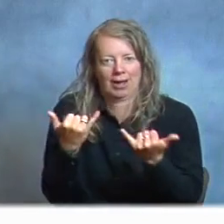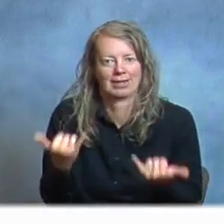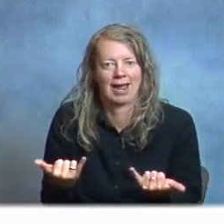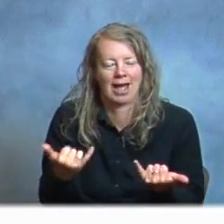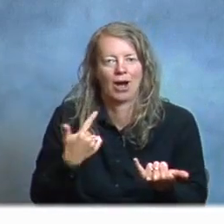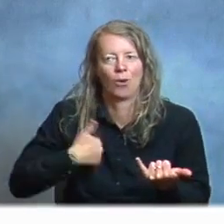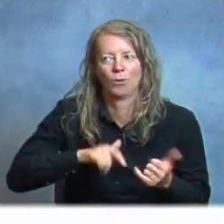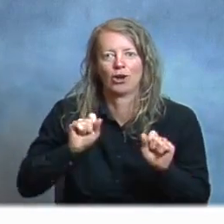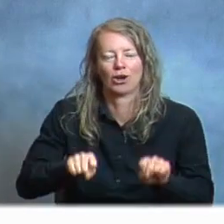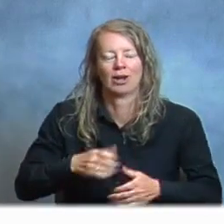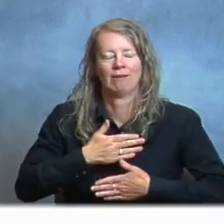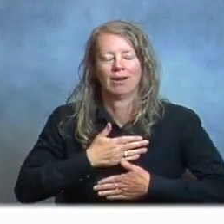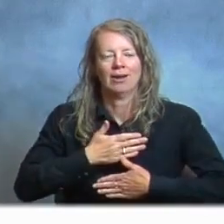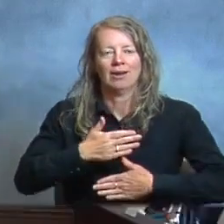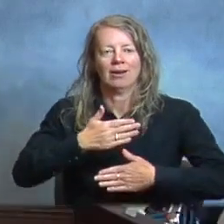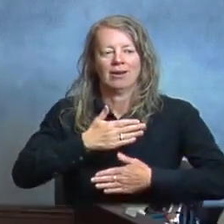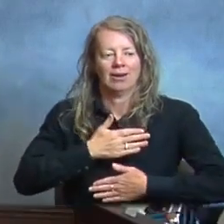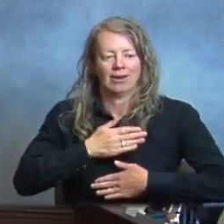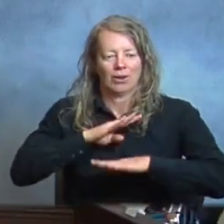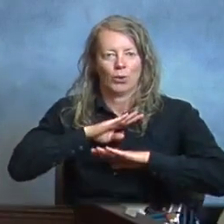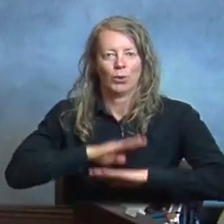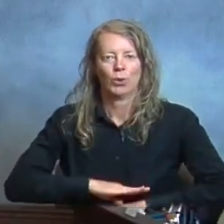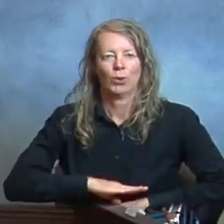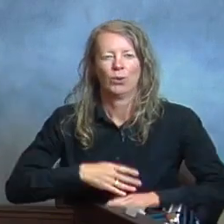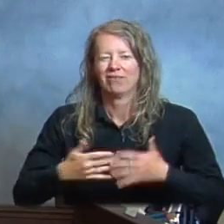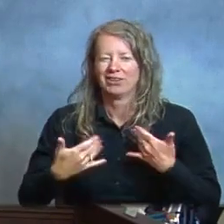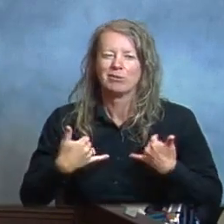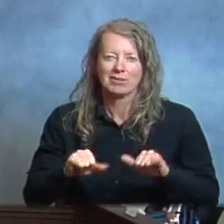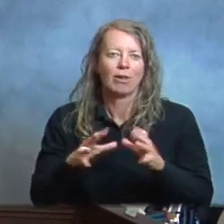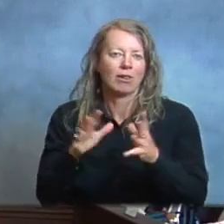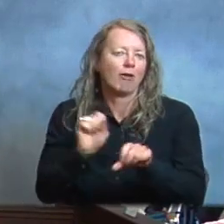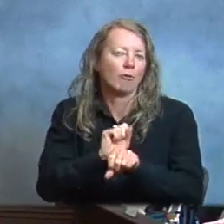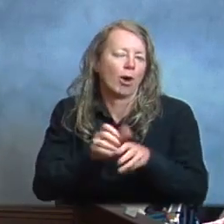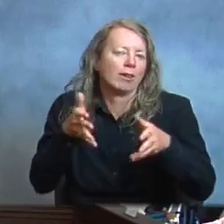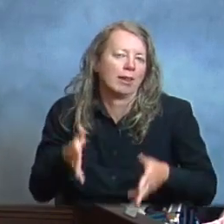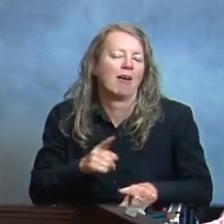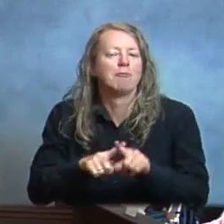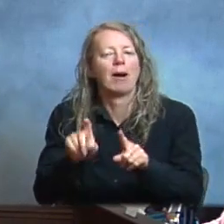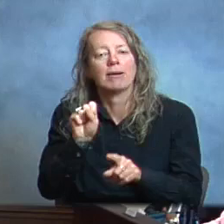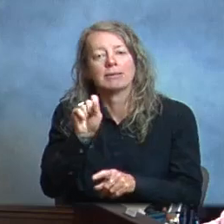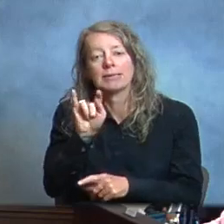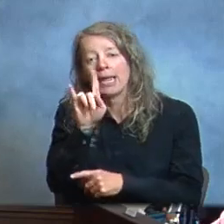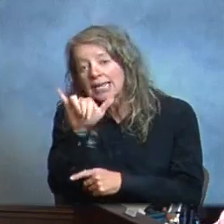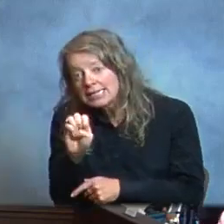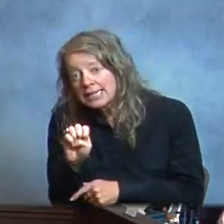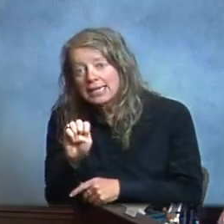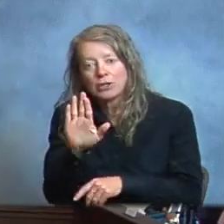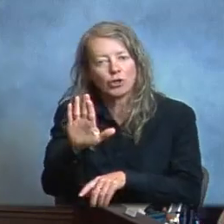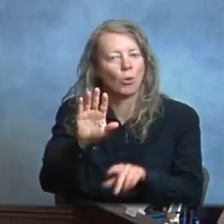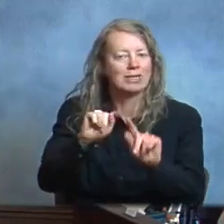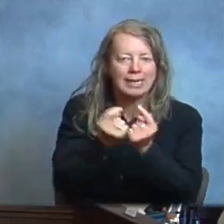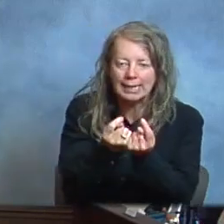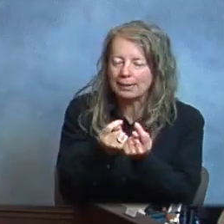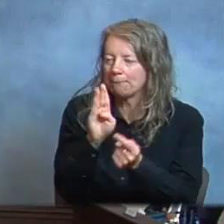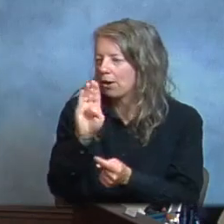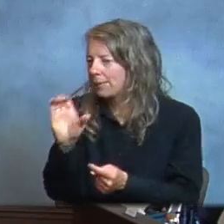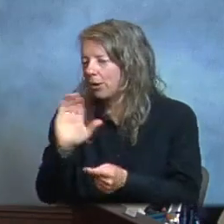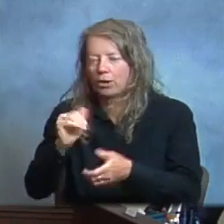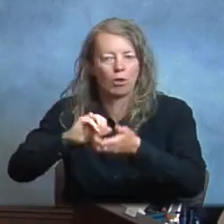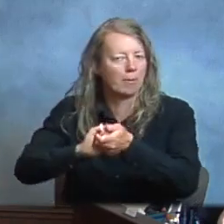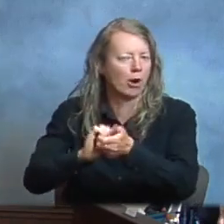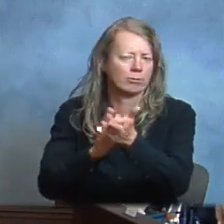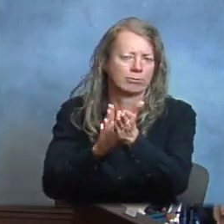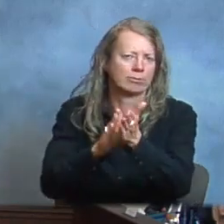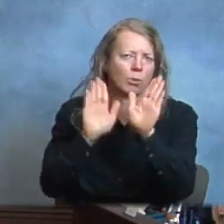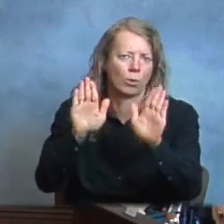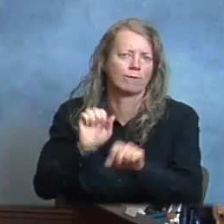huge sigh of relief, even though there's still a great deal of work to be done. So great job, Stacy, to everyone on the team with Buncombe County and all the partners we have. Thanks.